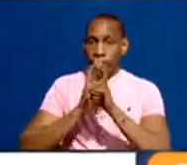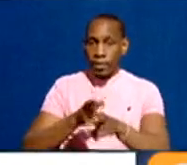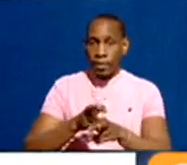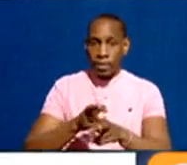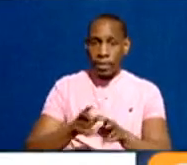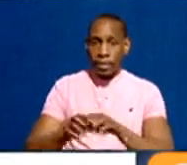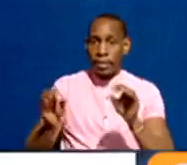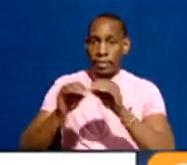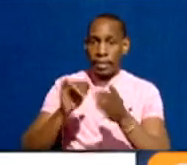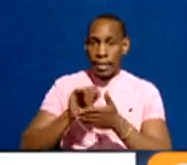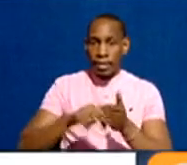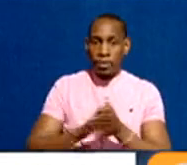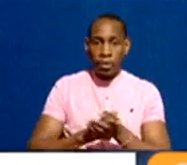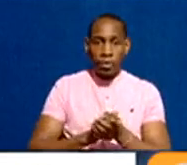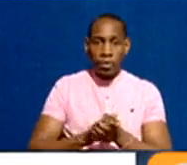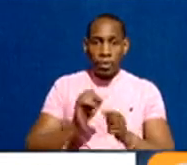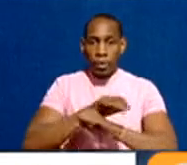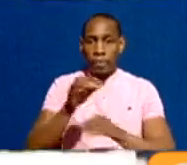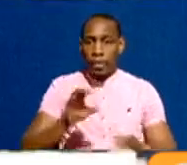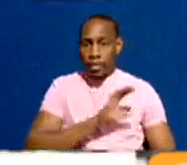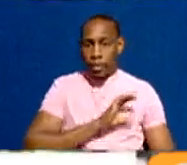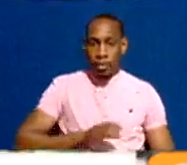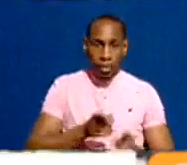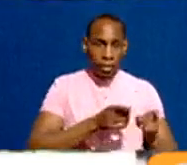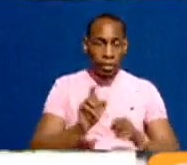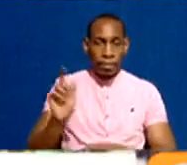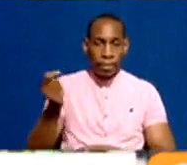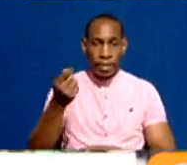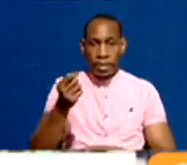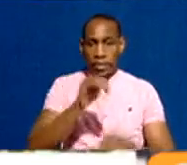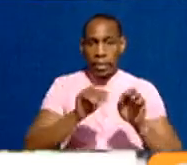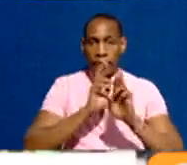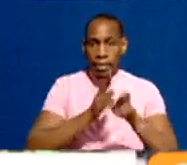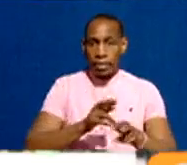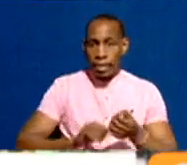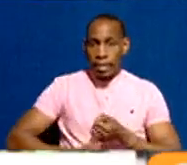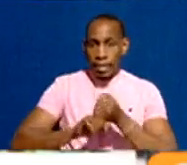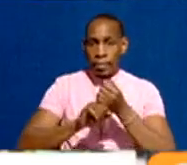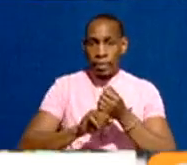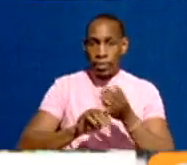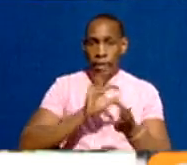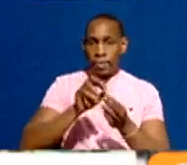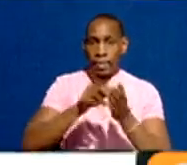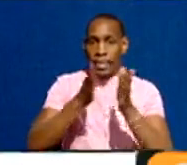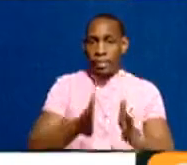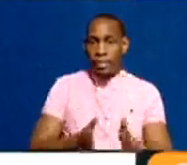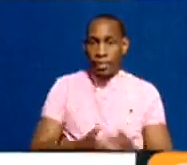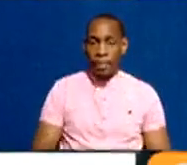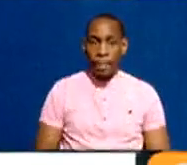that the meeting was not to persuade the commission to moderate the presidential election results in favor of a particular